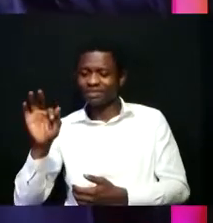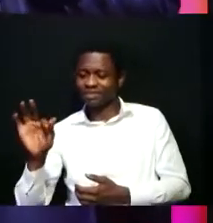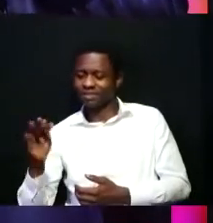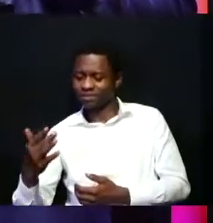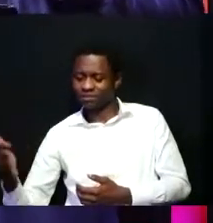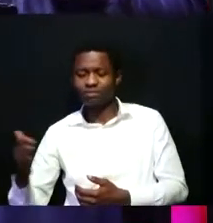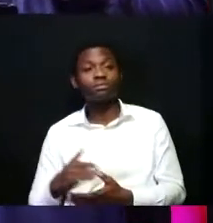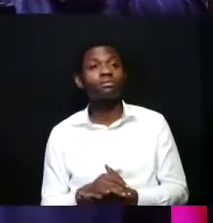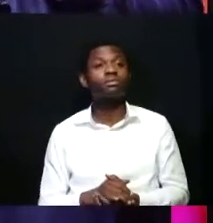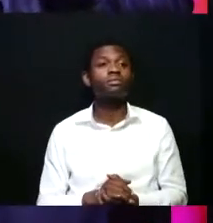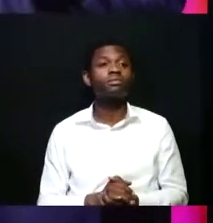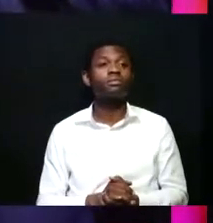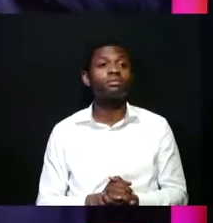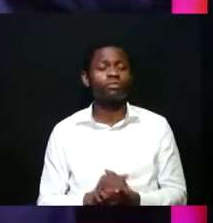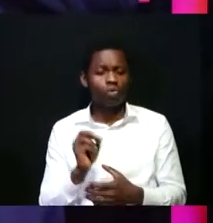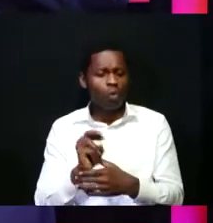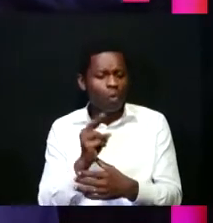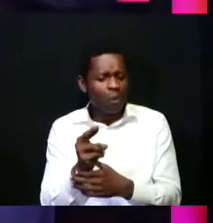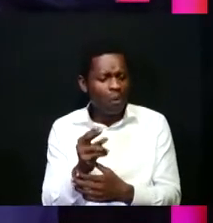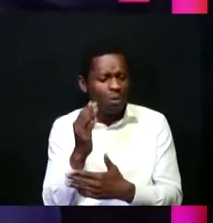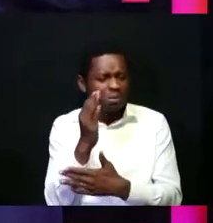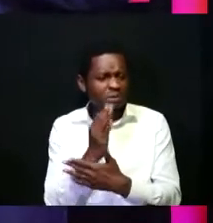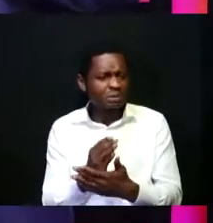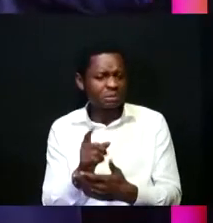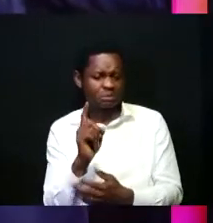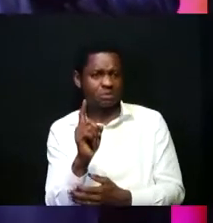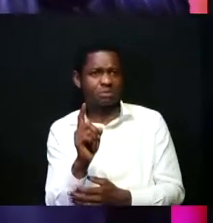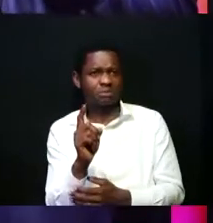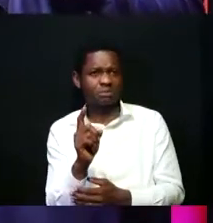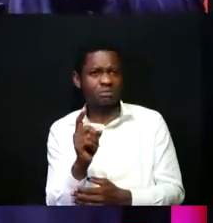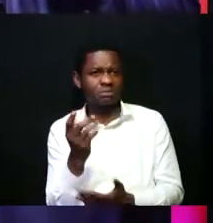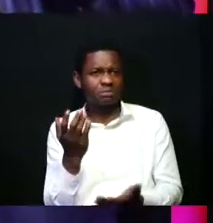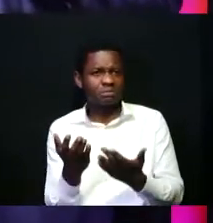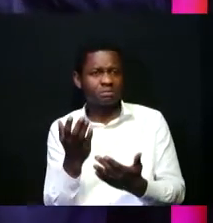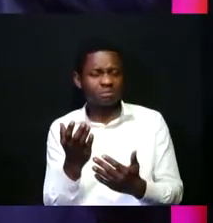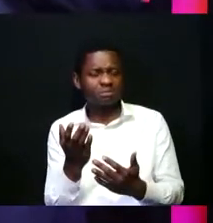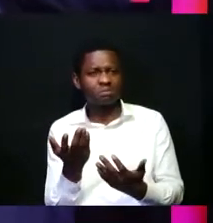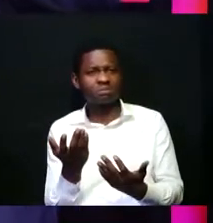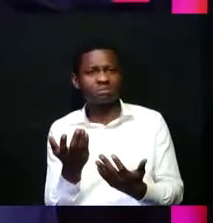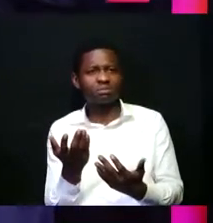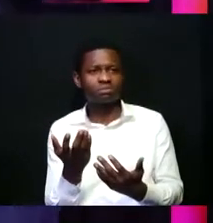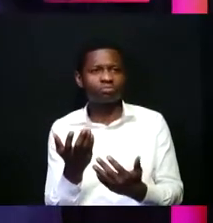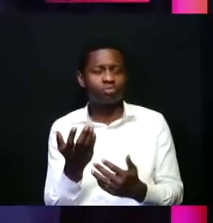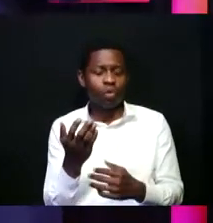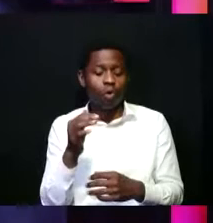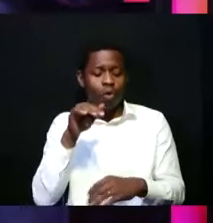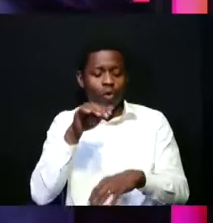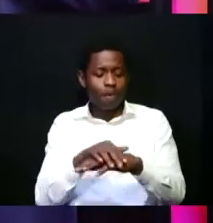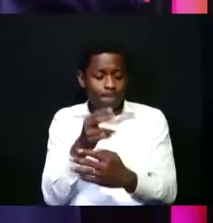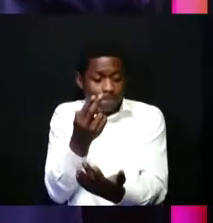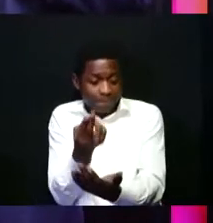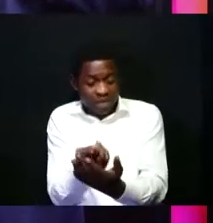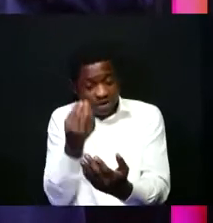19. Or someone may be chastened on a bed of pain with